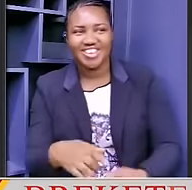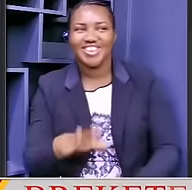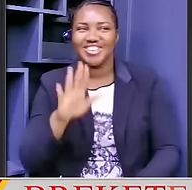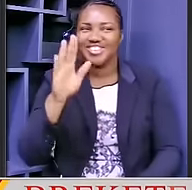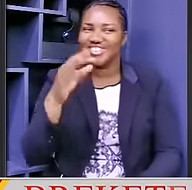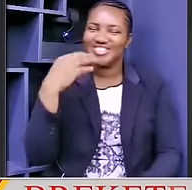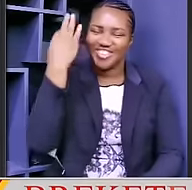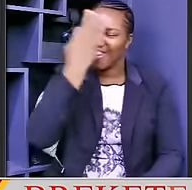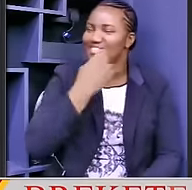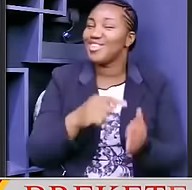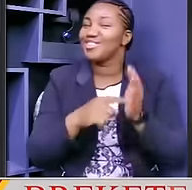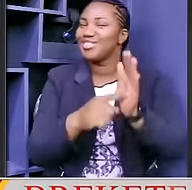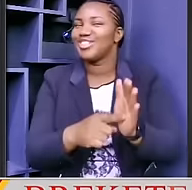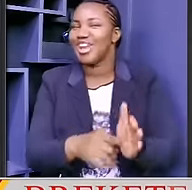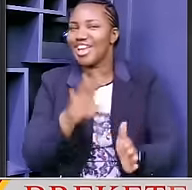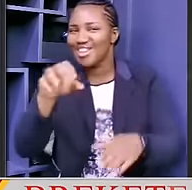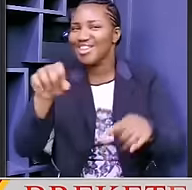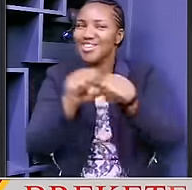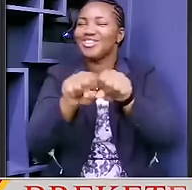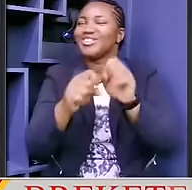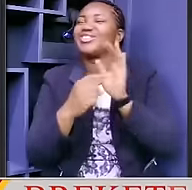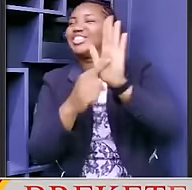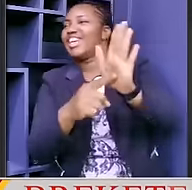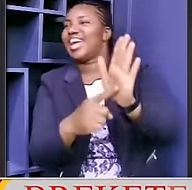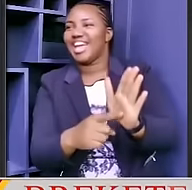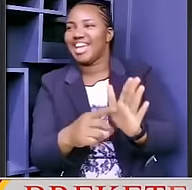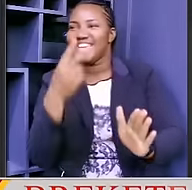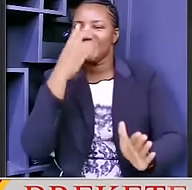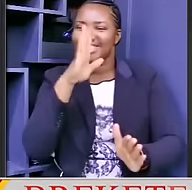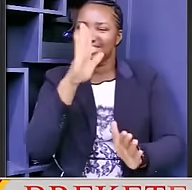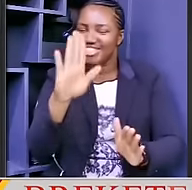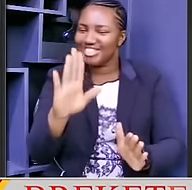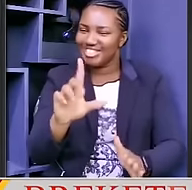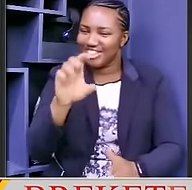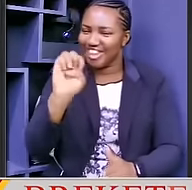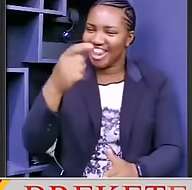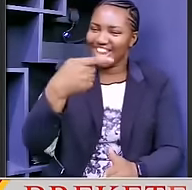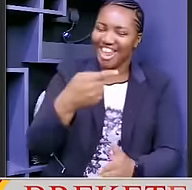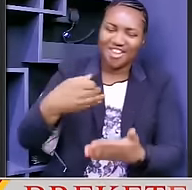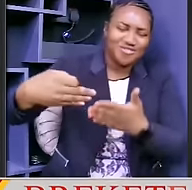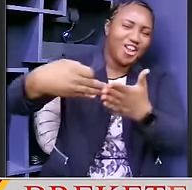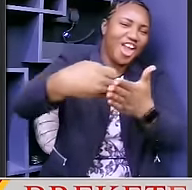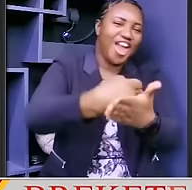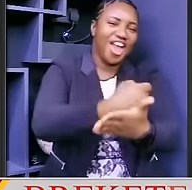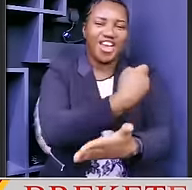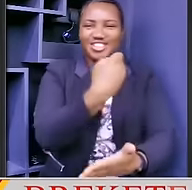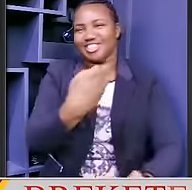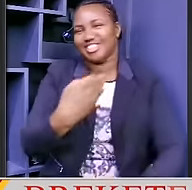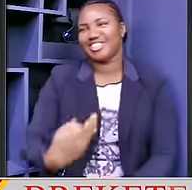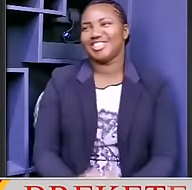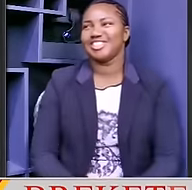face show. Oh. Your shoe shine. See as your leg fresh.